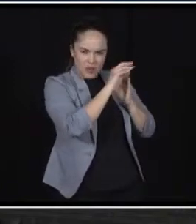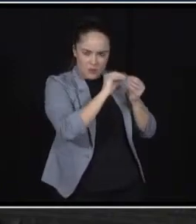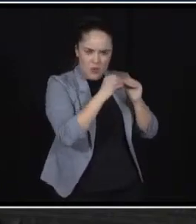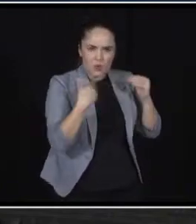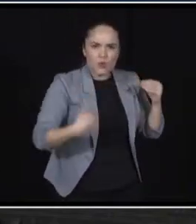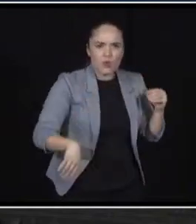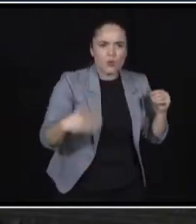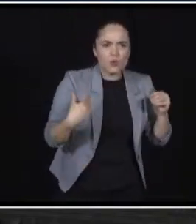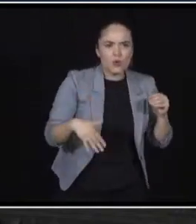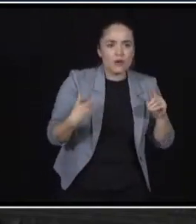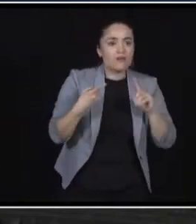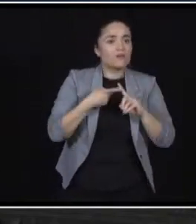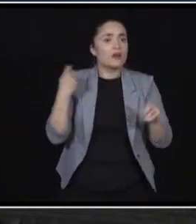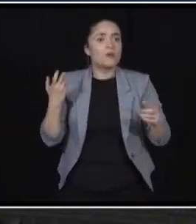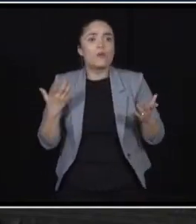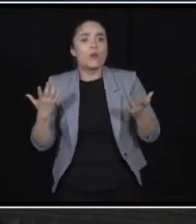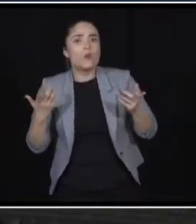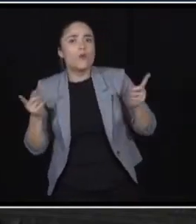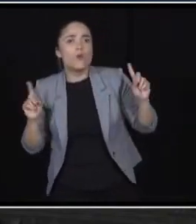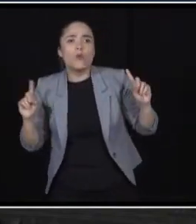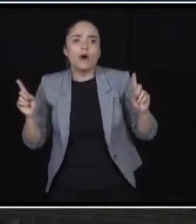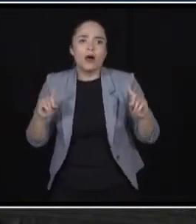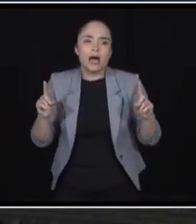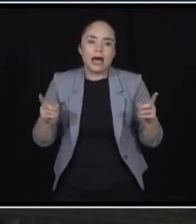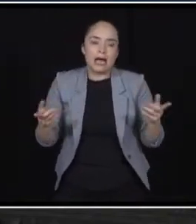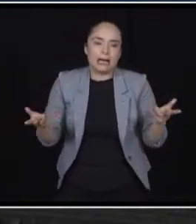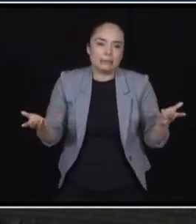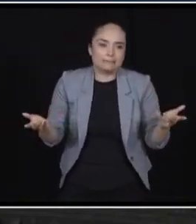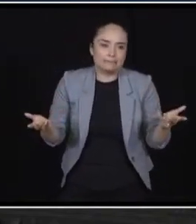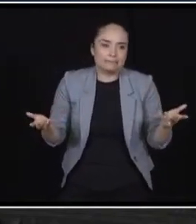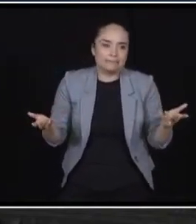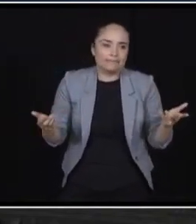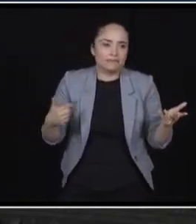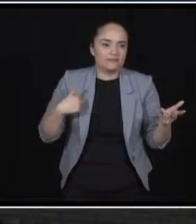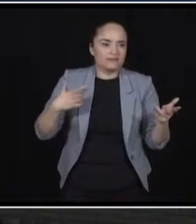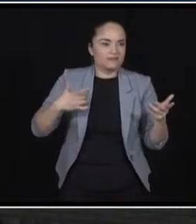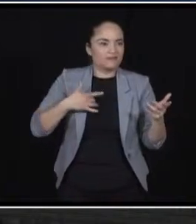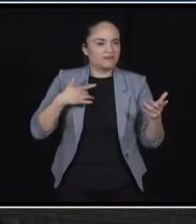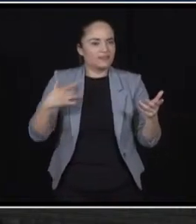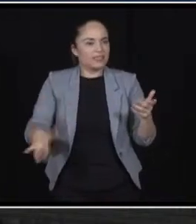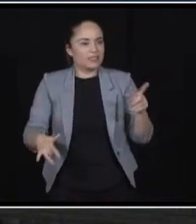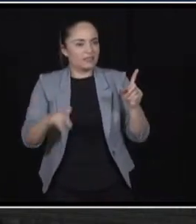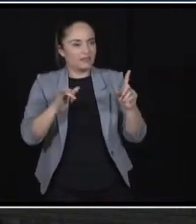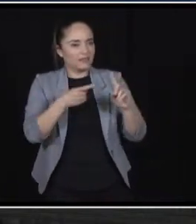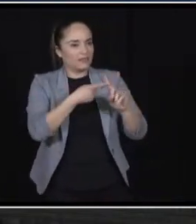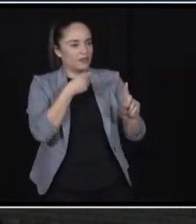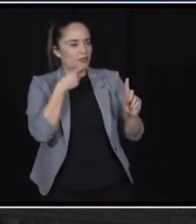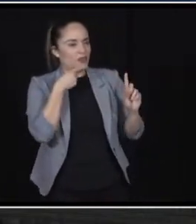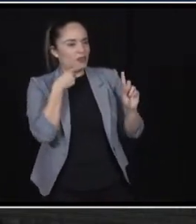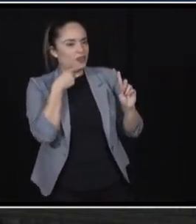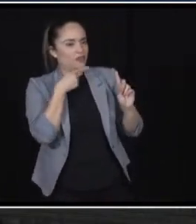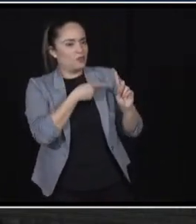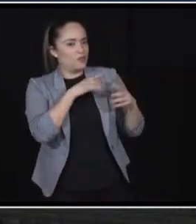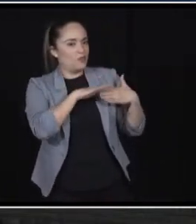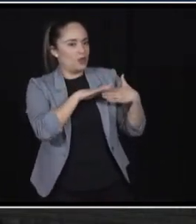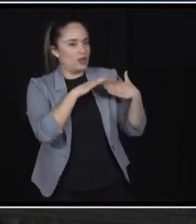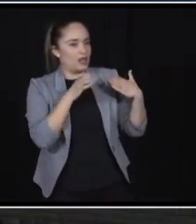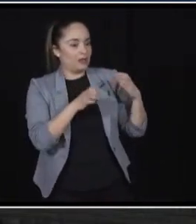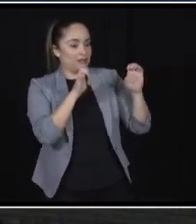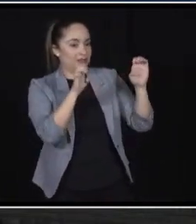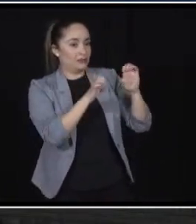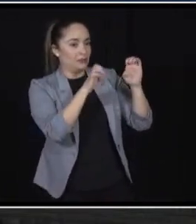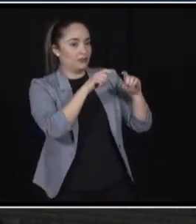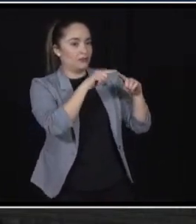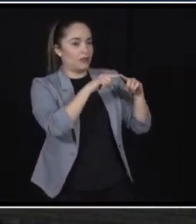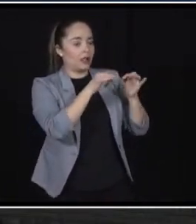cases, it has been challenging to notice that normally it's a delay when we start to see the impact on our ICUs for a number of days.